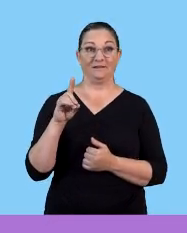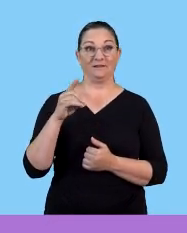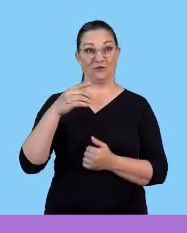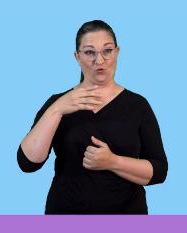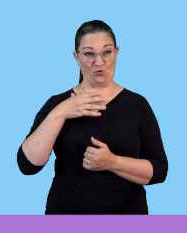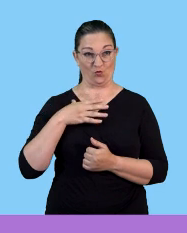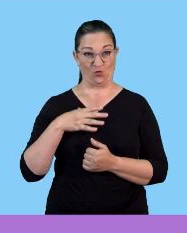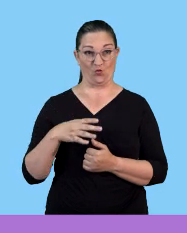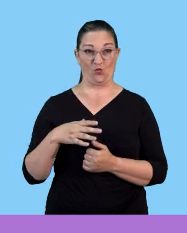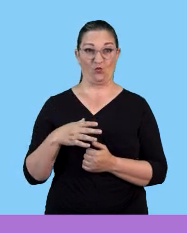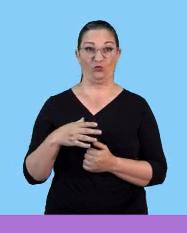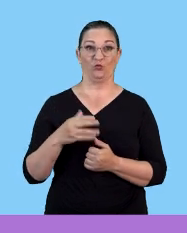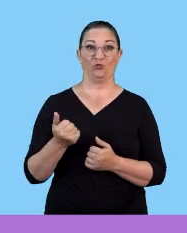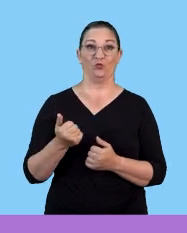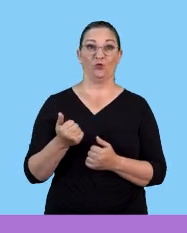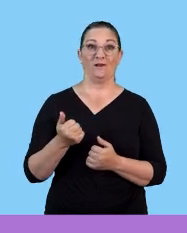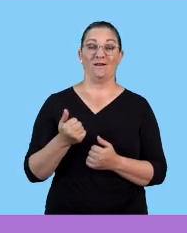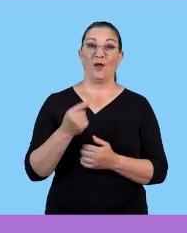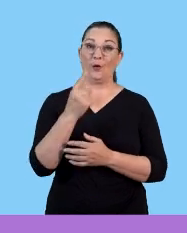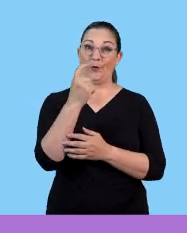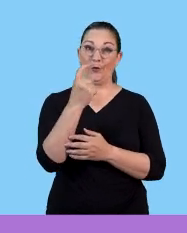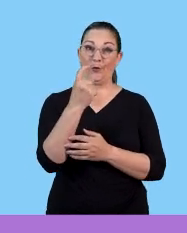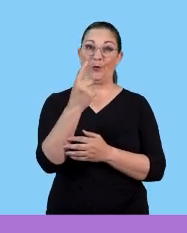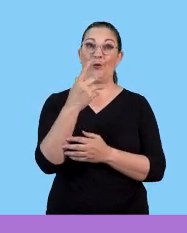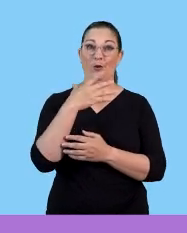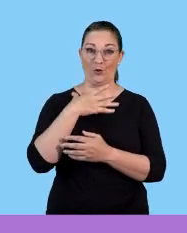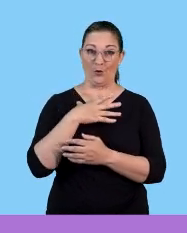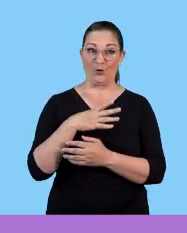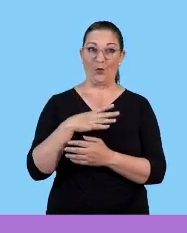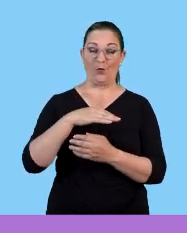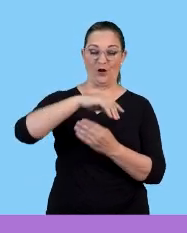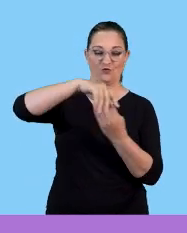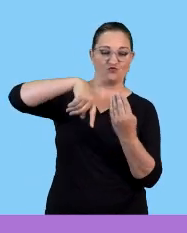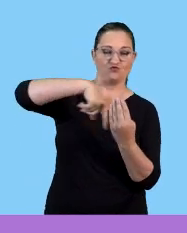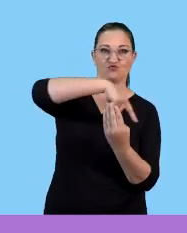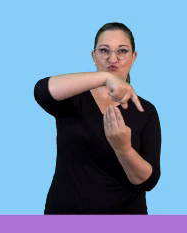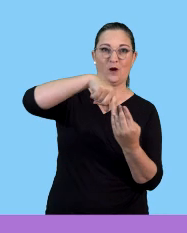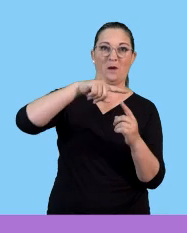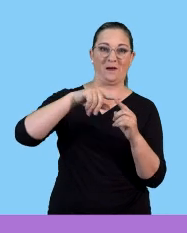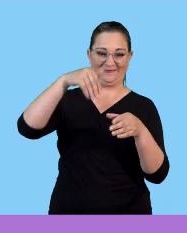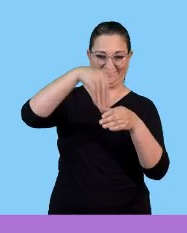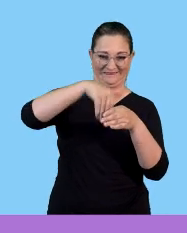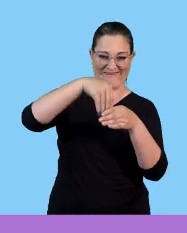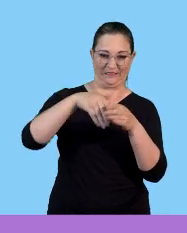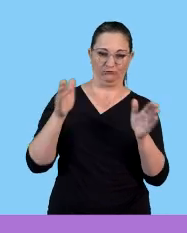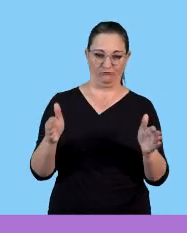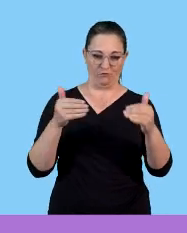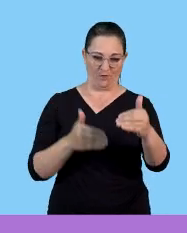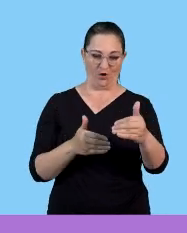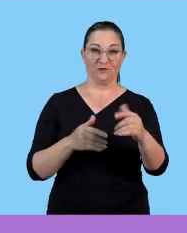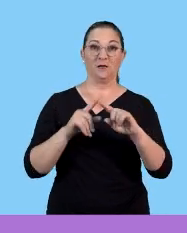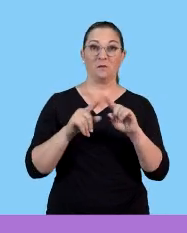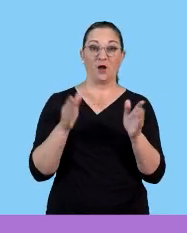wrap, that's a shape. David wants to wrap 4 candles into a square box.